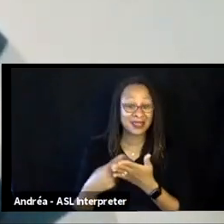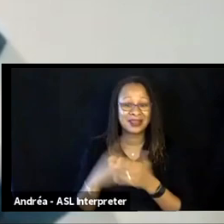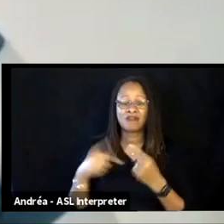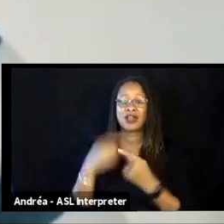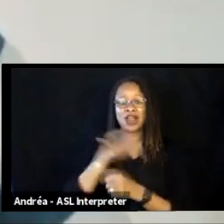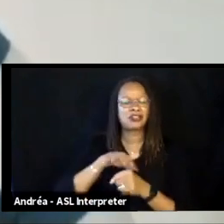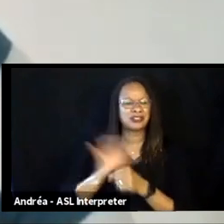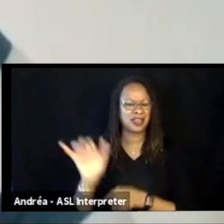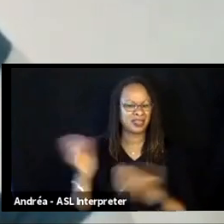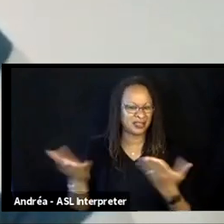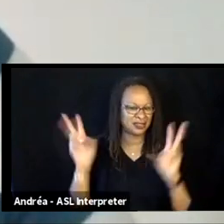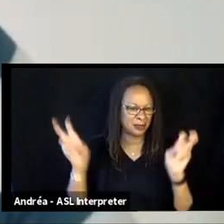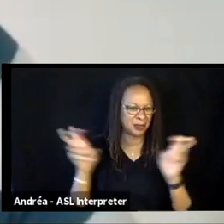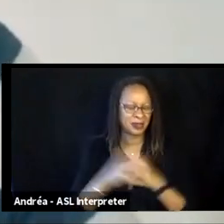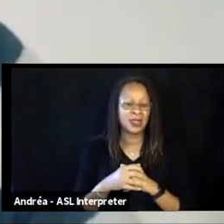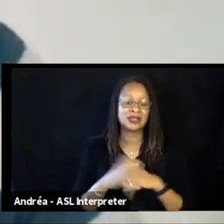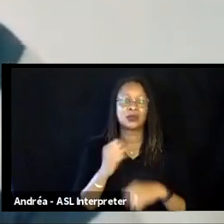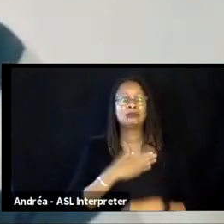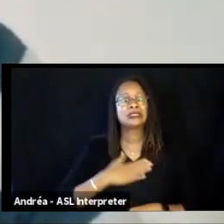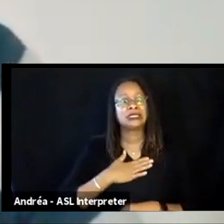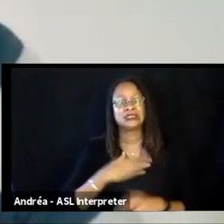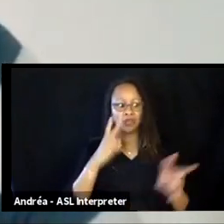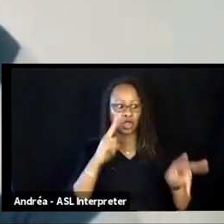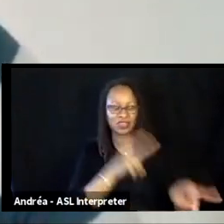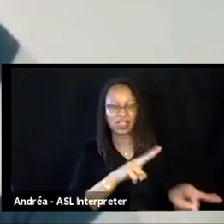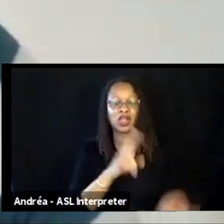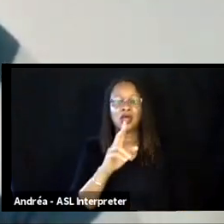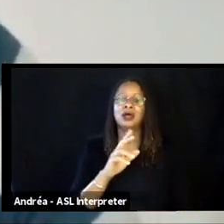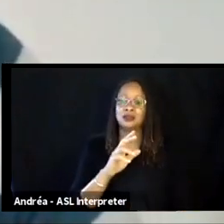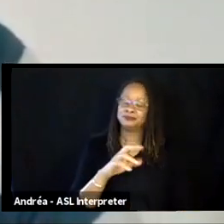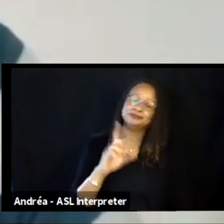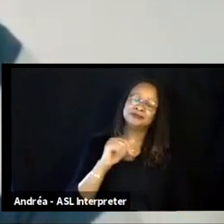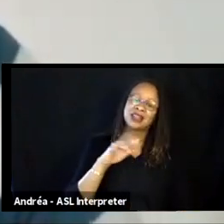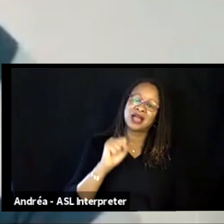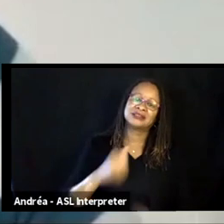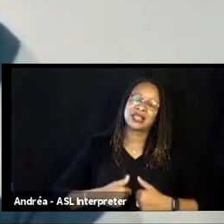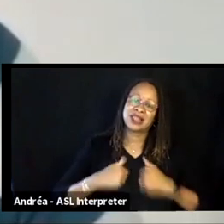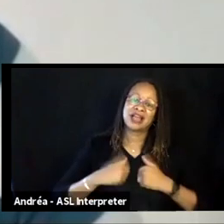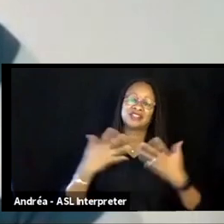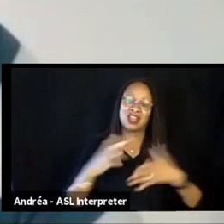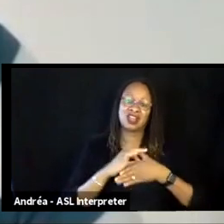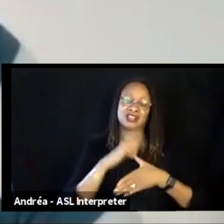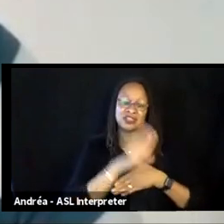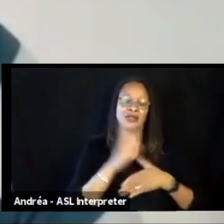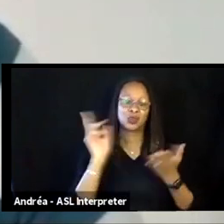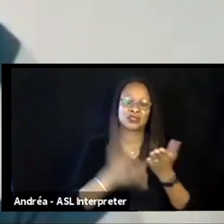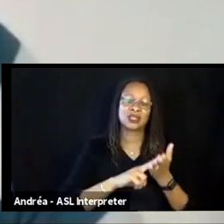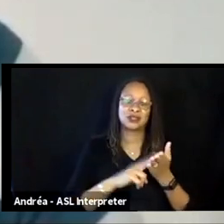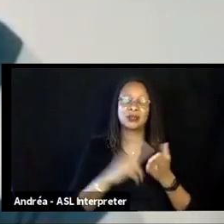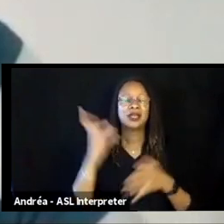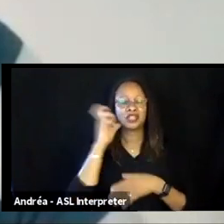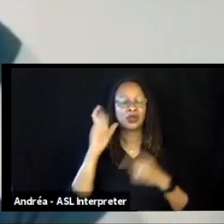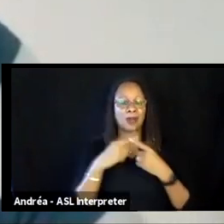as this on there. So please do check us out. There's lots of content on there now, and you can sign up to hear about what we're doing in the